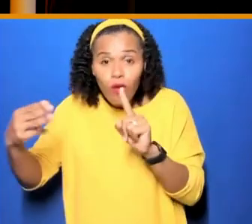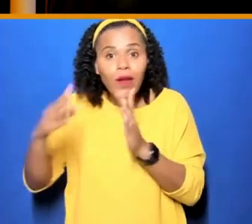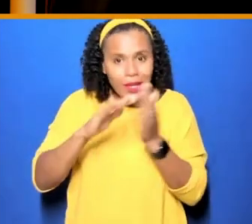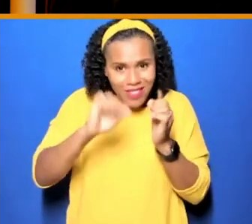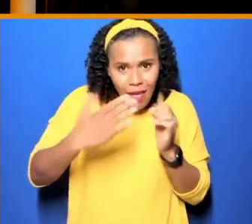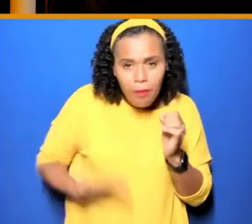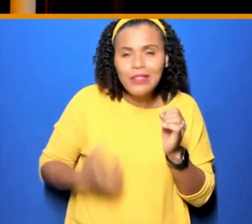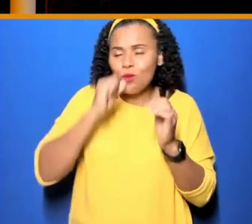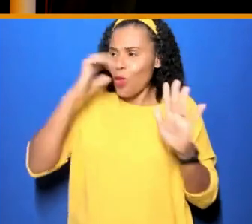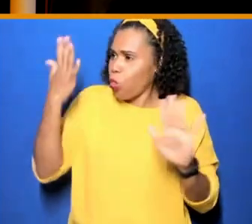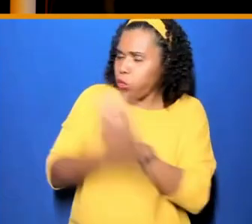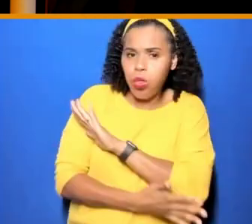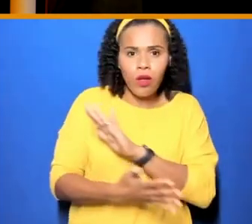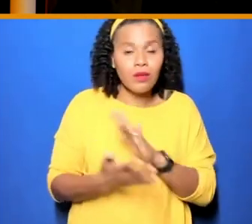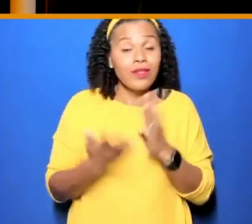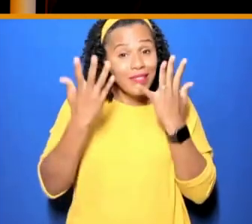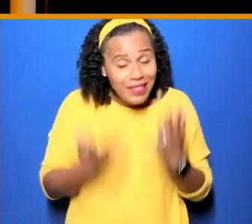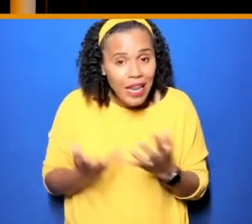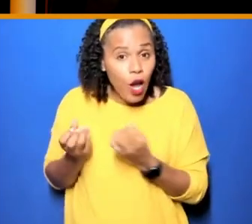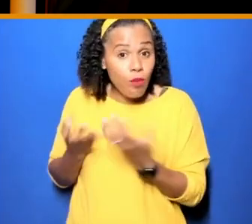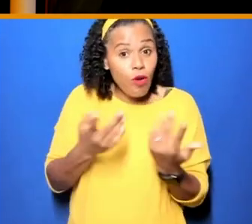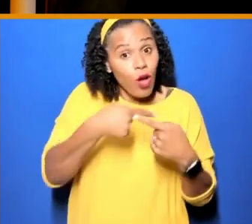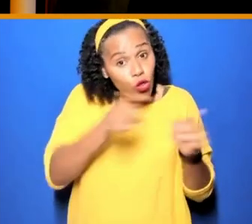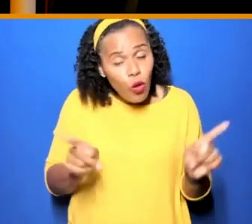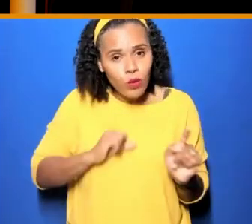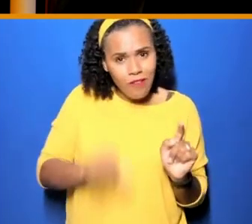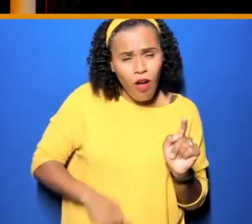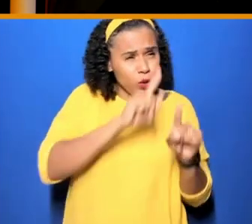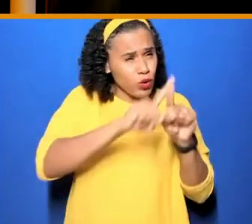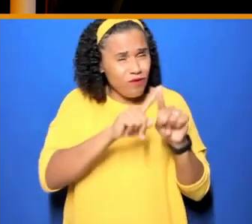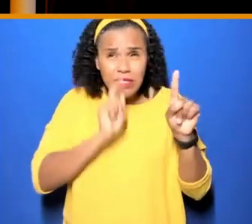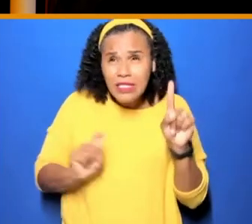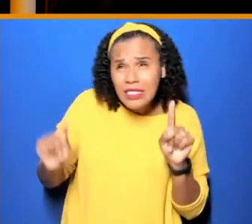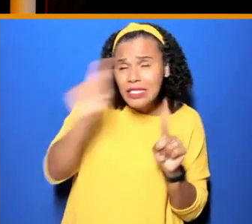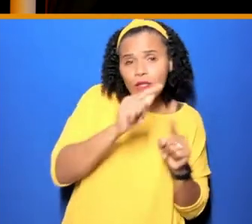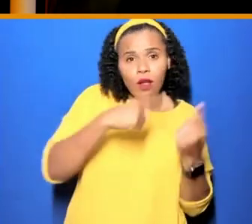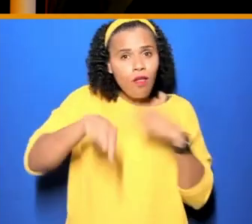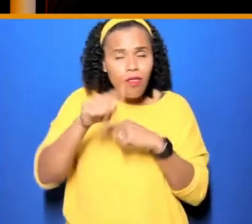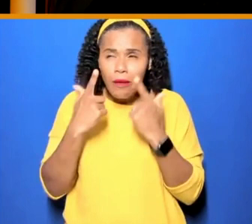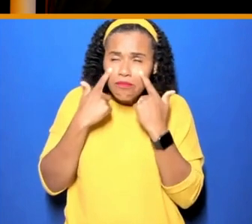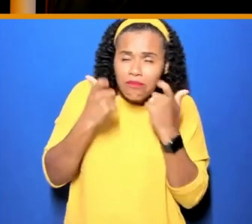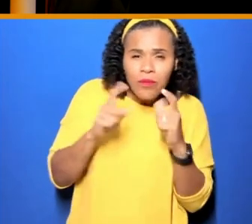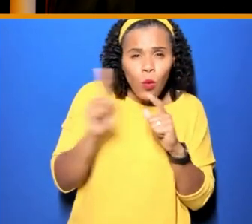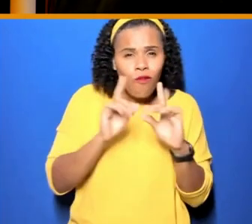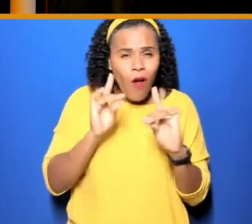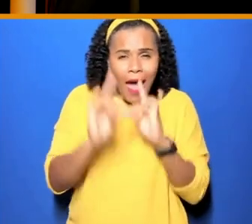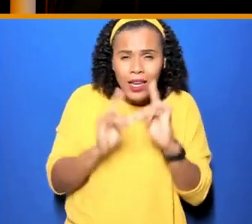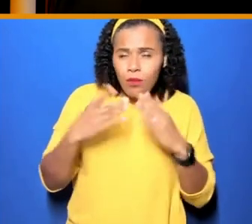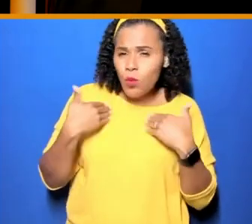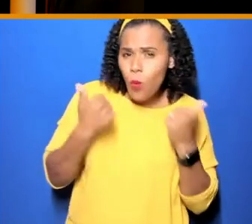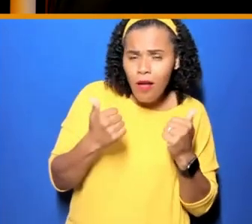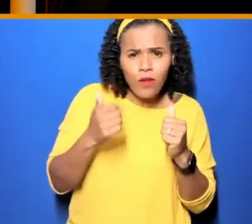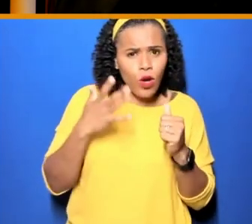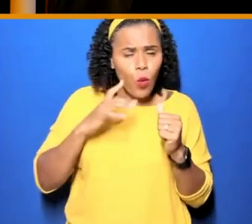farming. So let's now provide those farmers and all who care for animal welfare and for our environment with the best